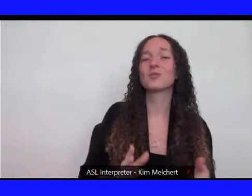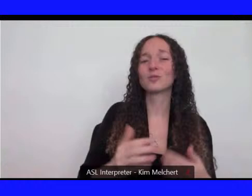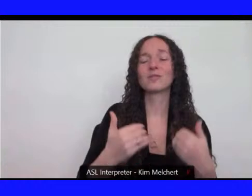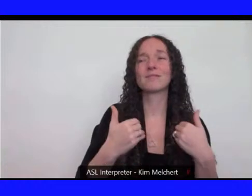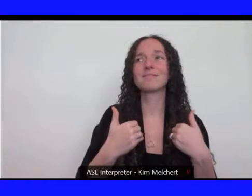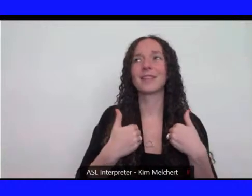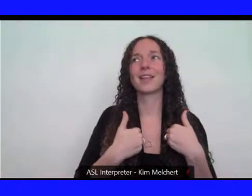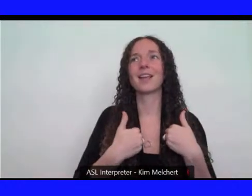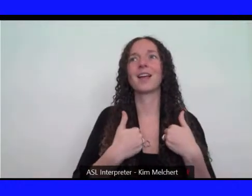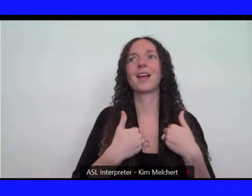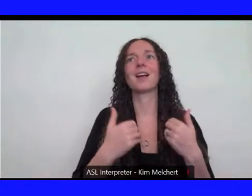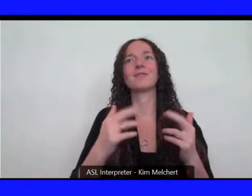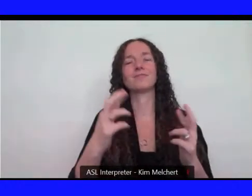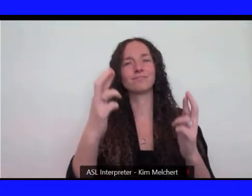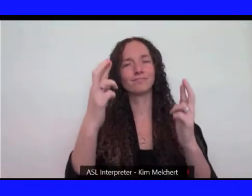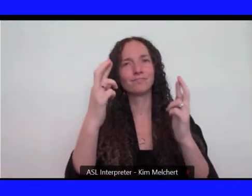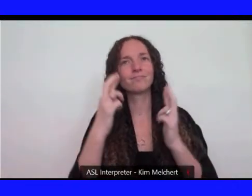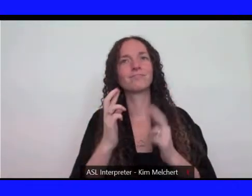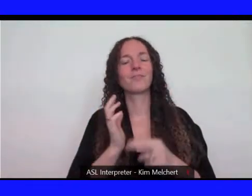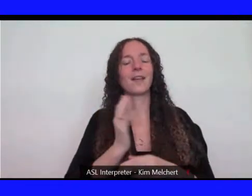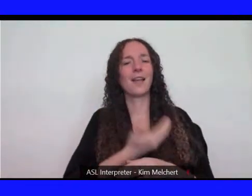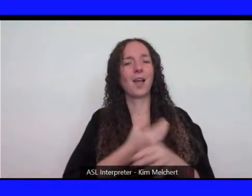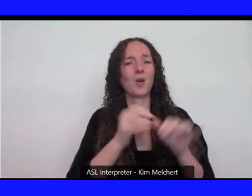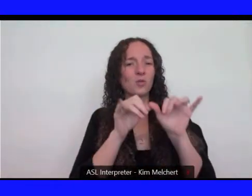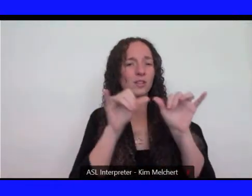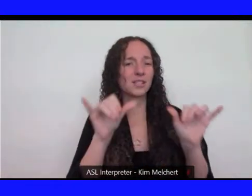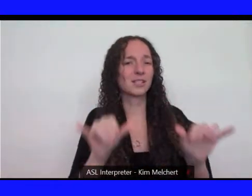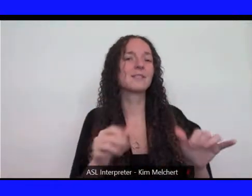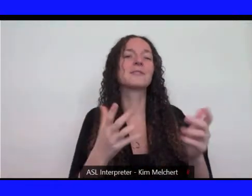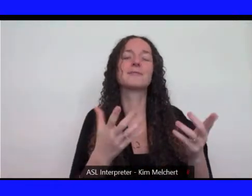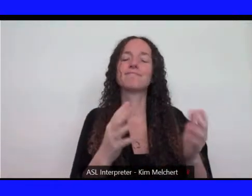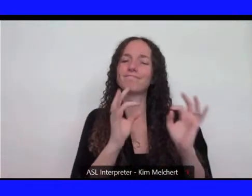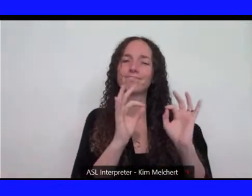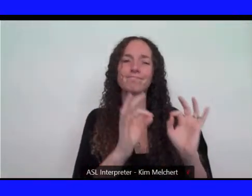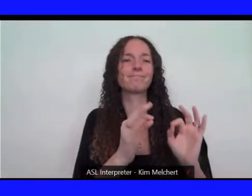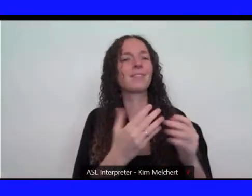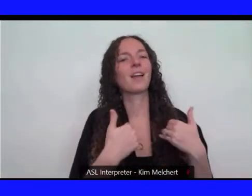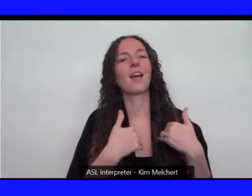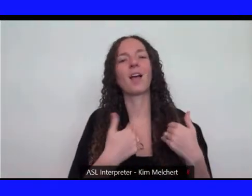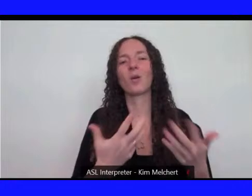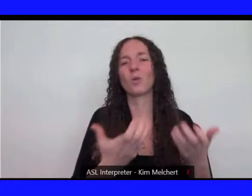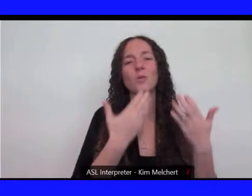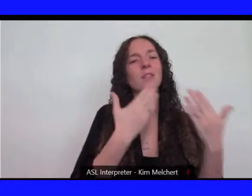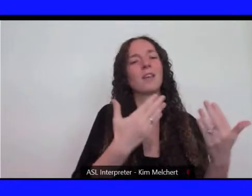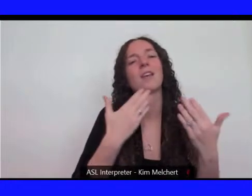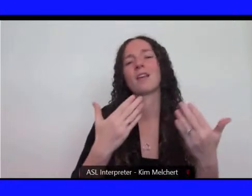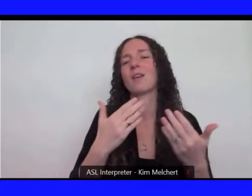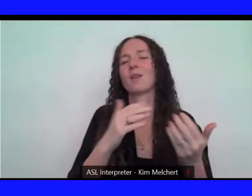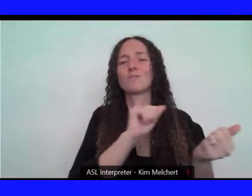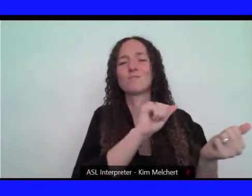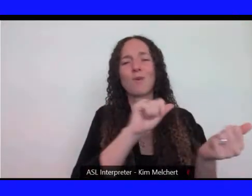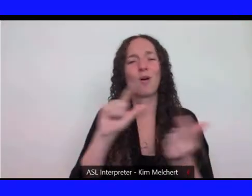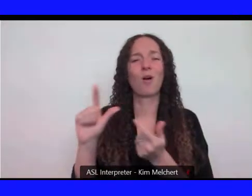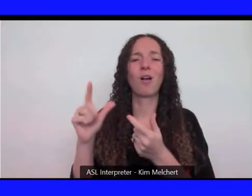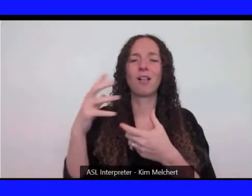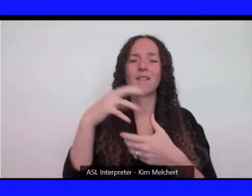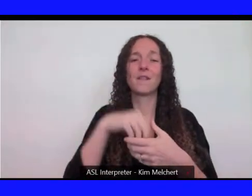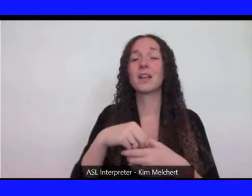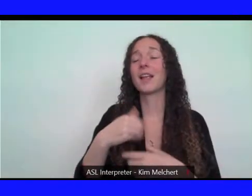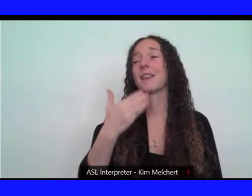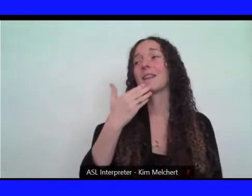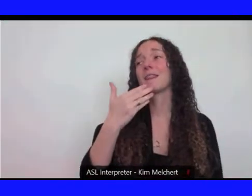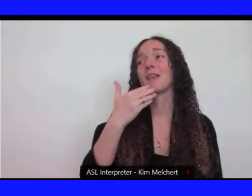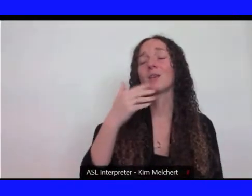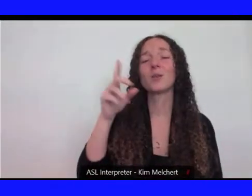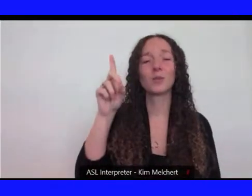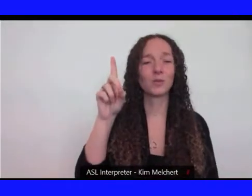questions? Any other comments? No? Thank you, Deborah. We really appreciate it. And we're looking forward to hear the agenda